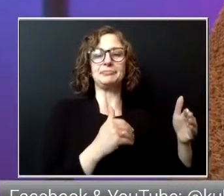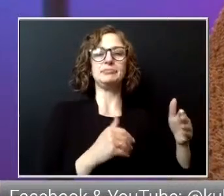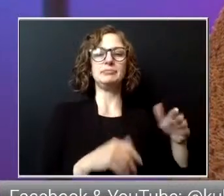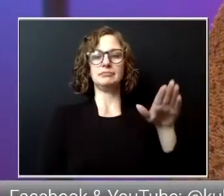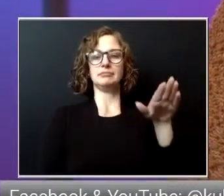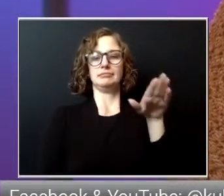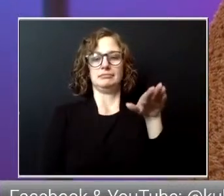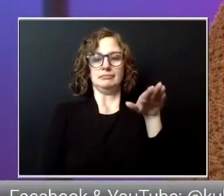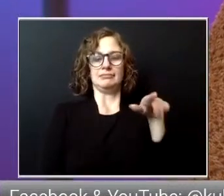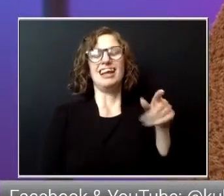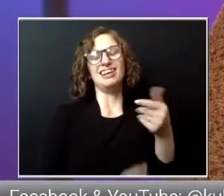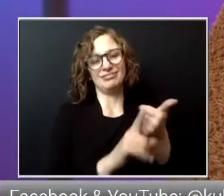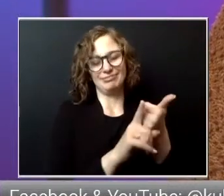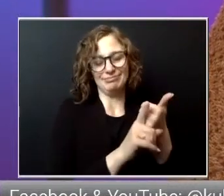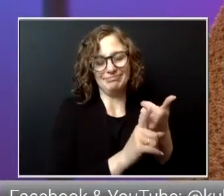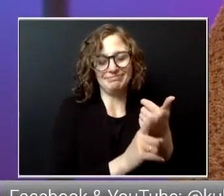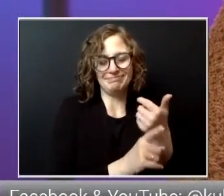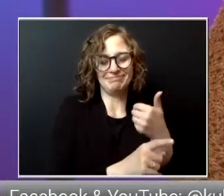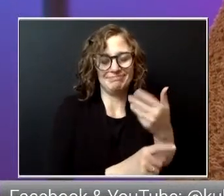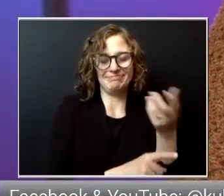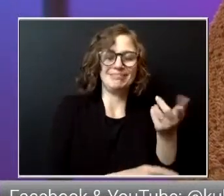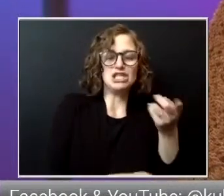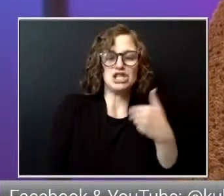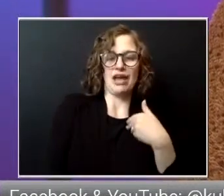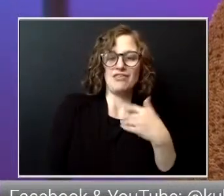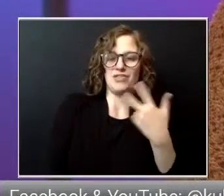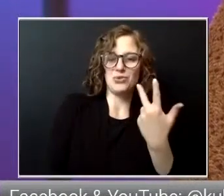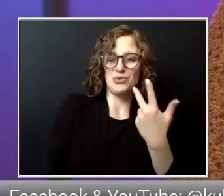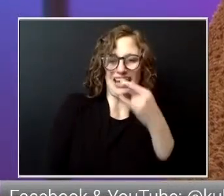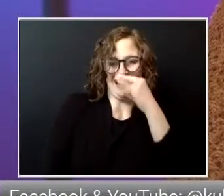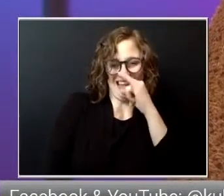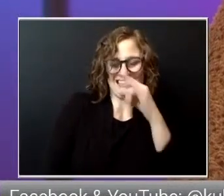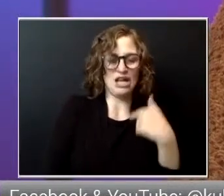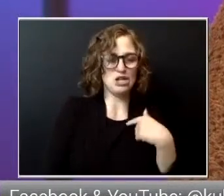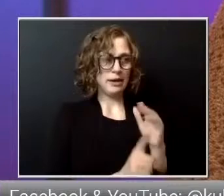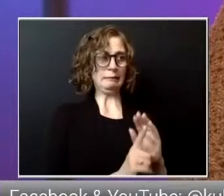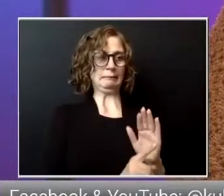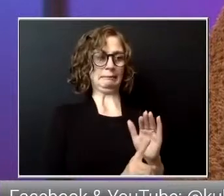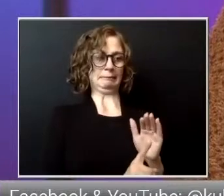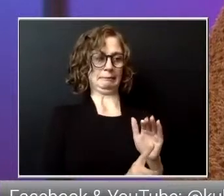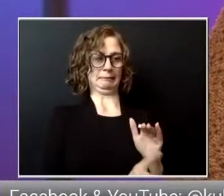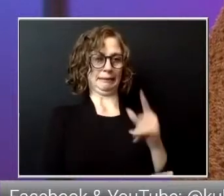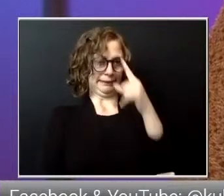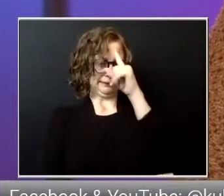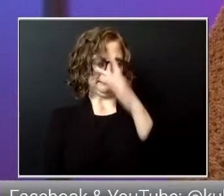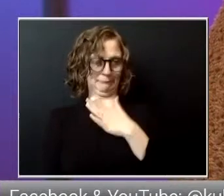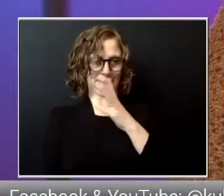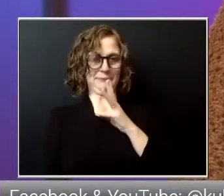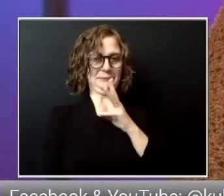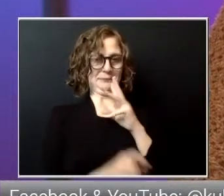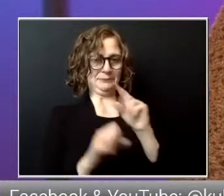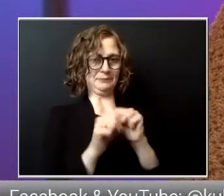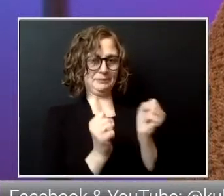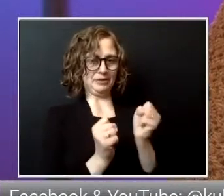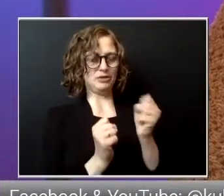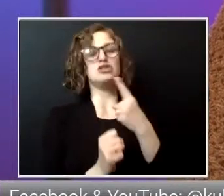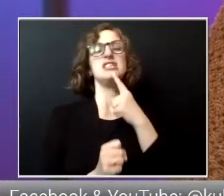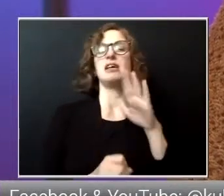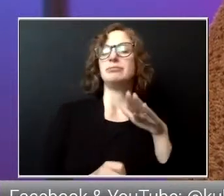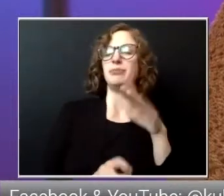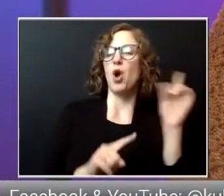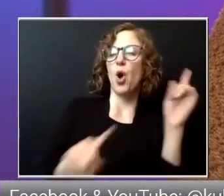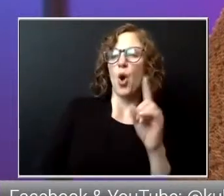mom of 3, and I was like, I think my water maybe just broke. And oh my gosh. Yeah, she was like, try to go to the bathroom and let's figure it out. And I couldn't